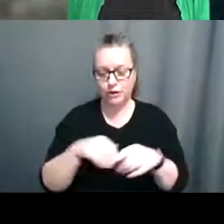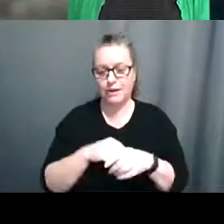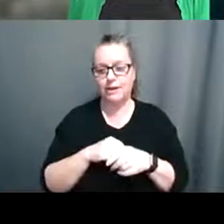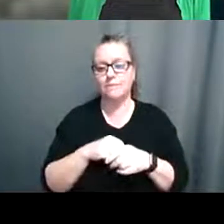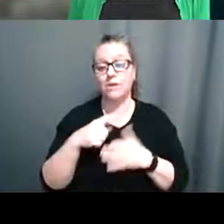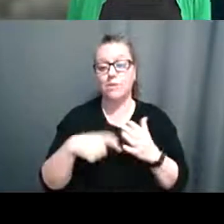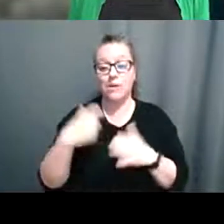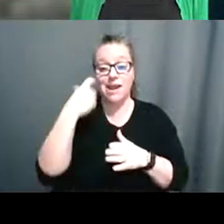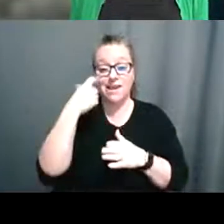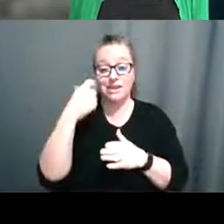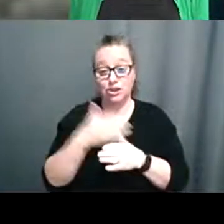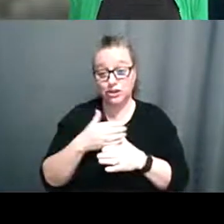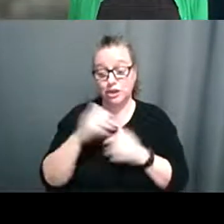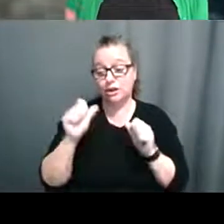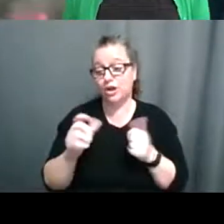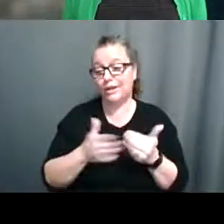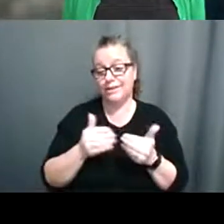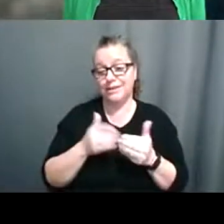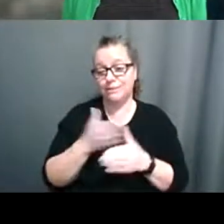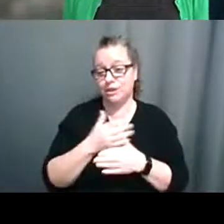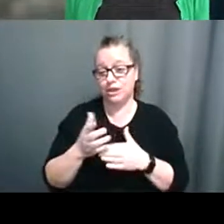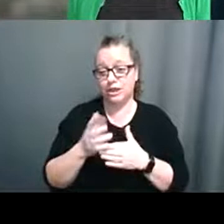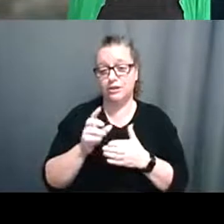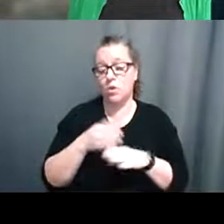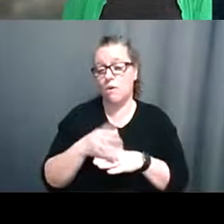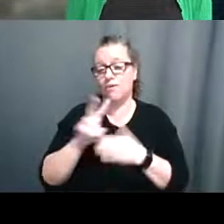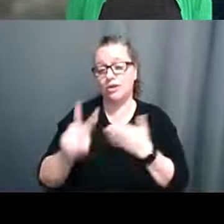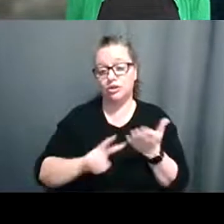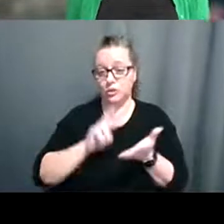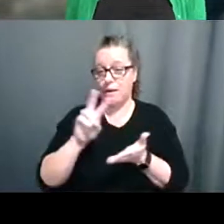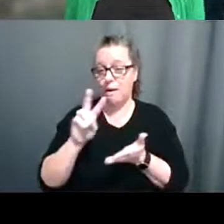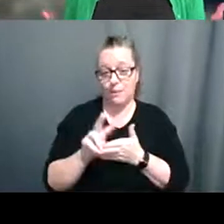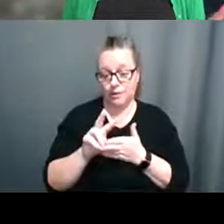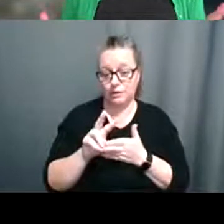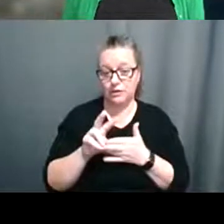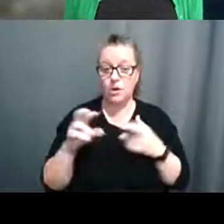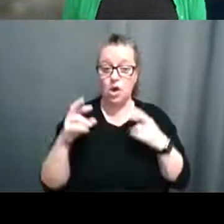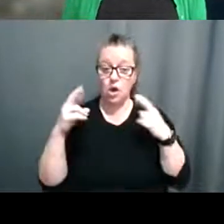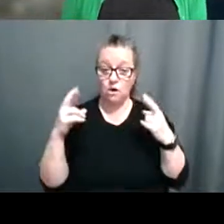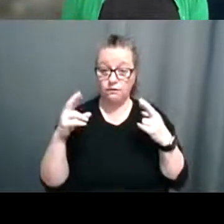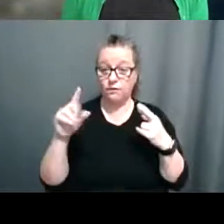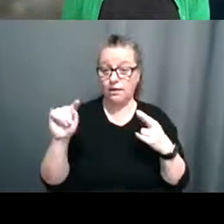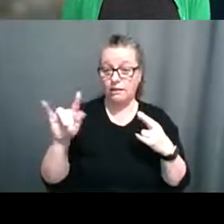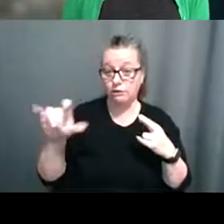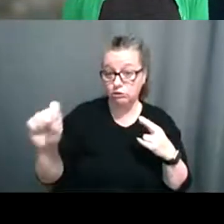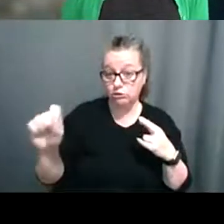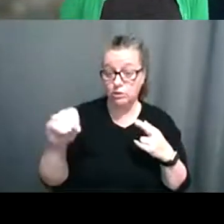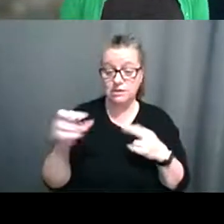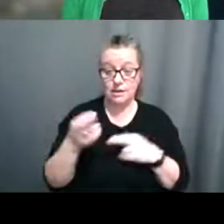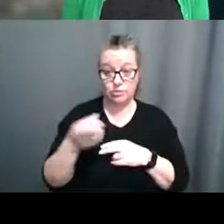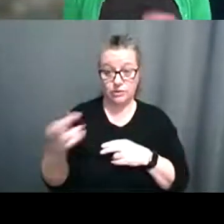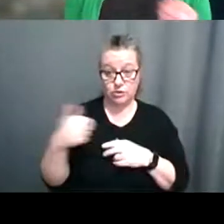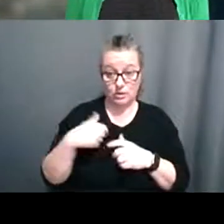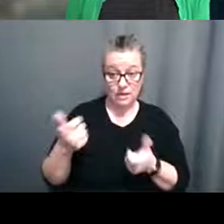just shared could easily be shared over a 2-hour time frame, and hopefully the tools and resources I